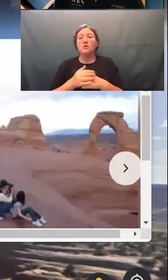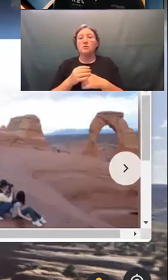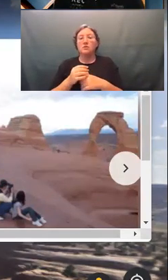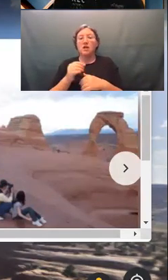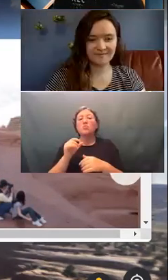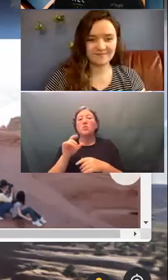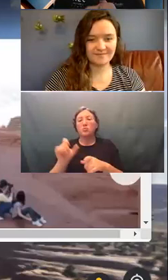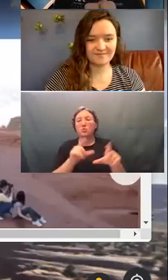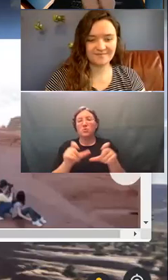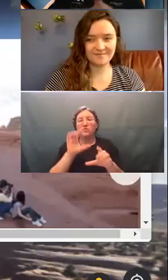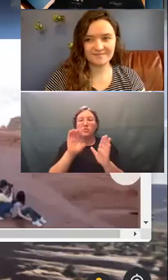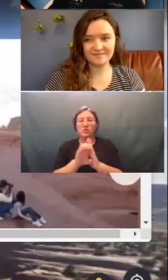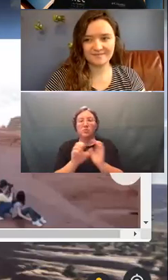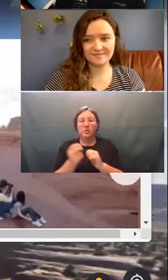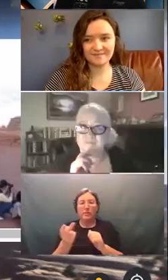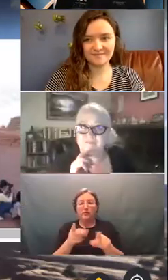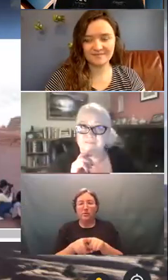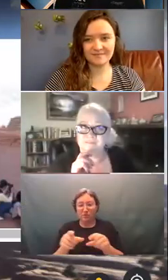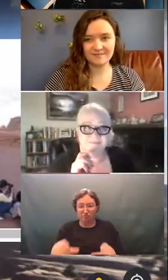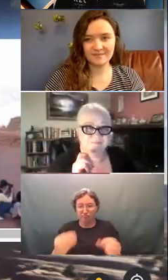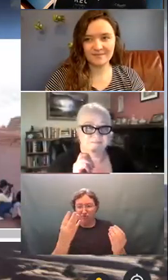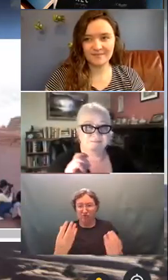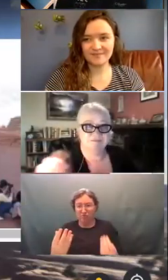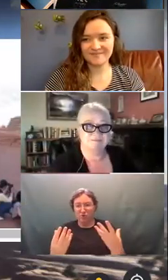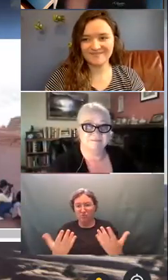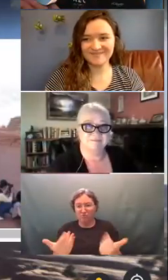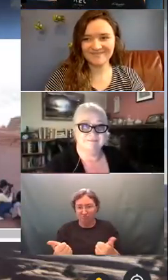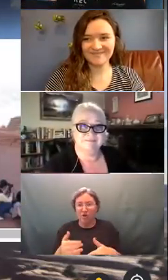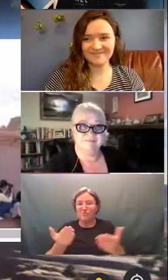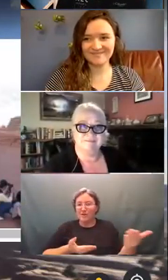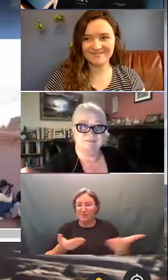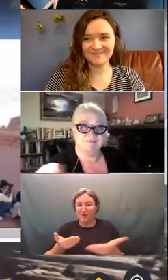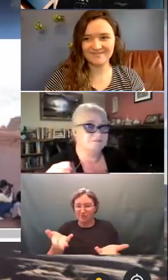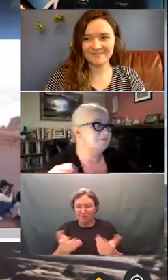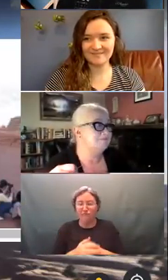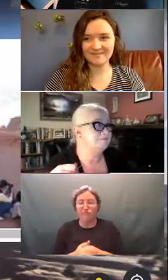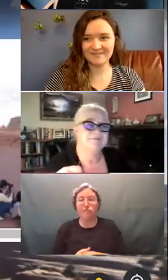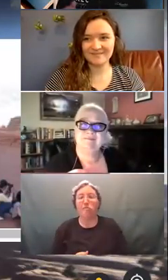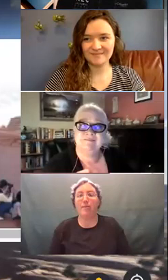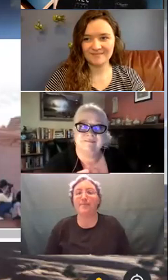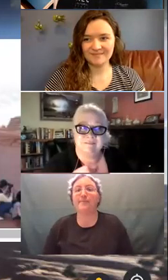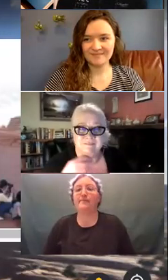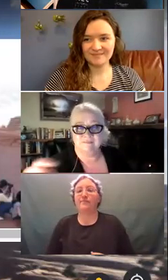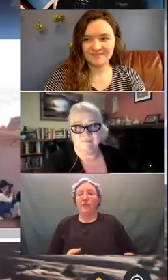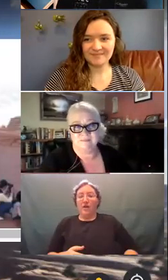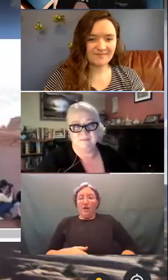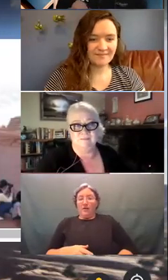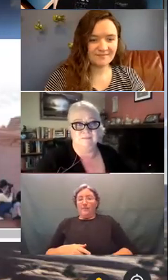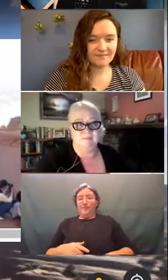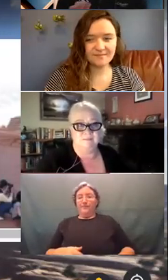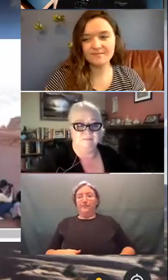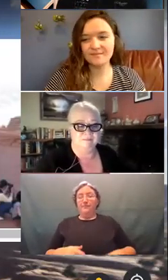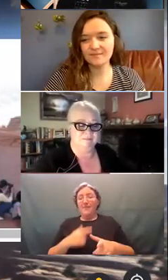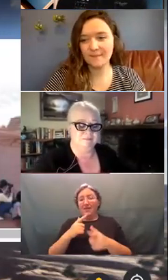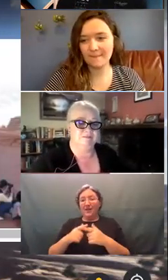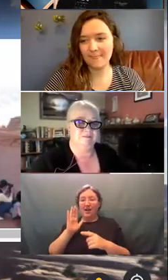some photos as well. So if Jody and Haley want to come on and introduce yourselves, and then I will ask